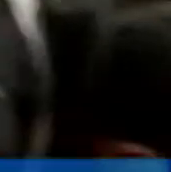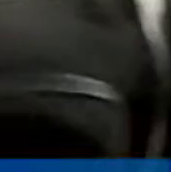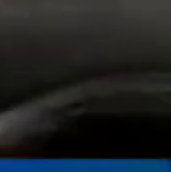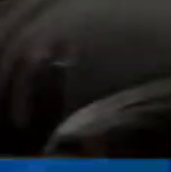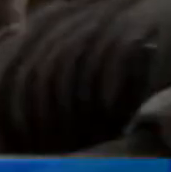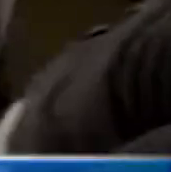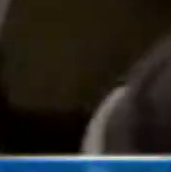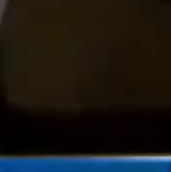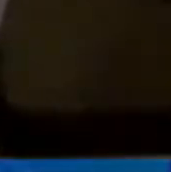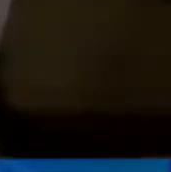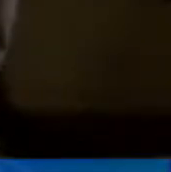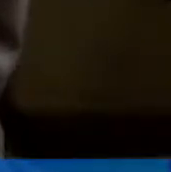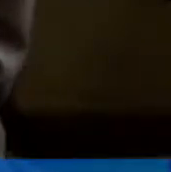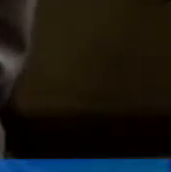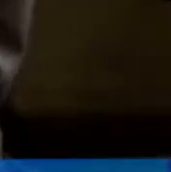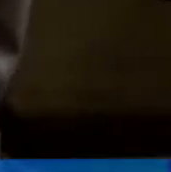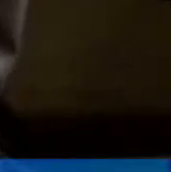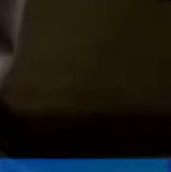korange ya